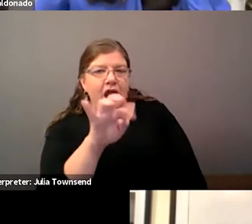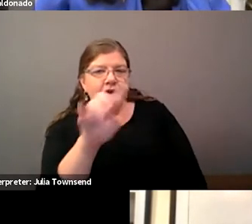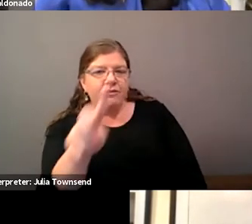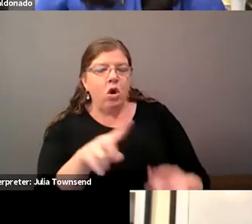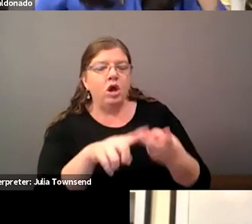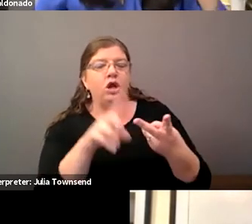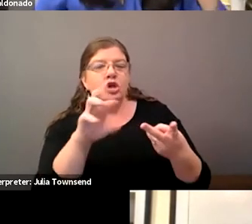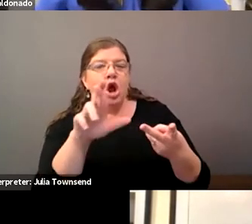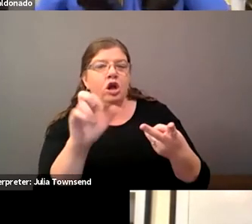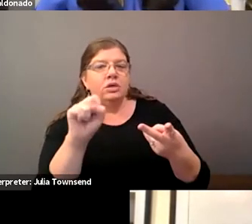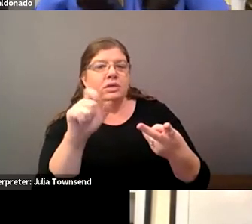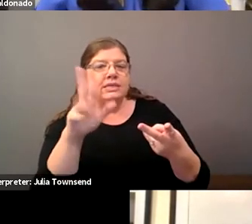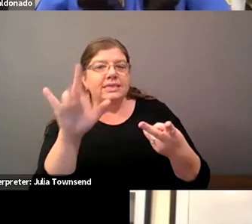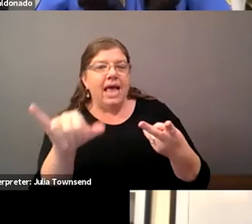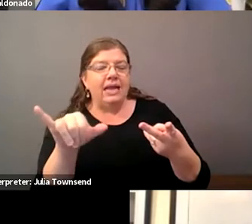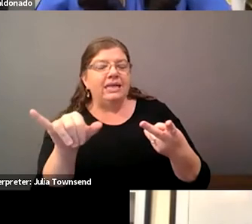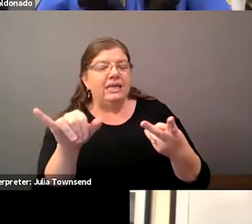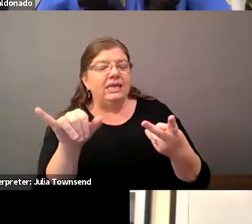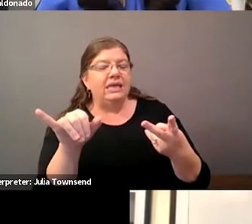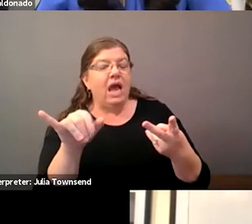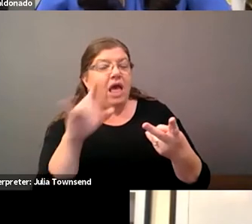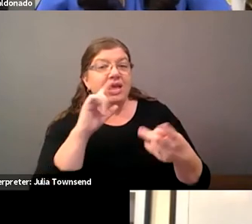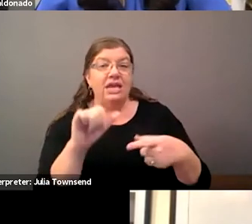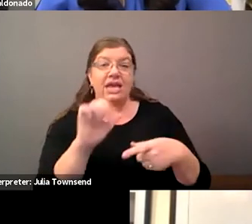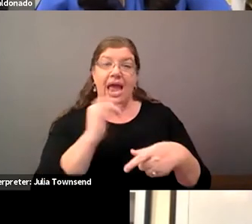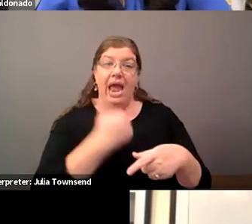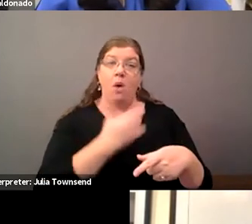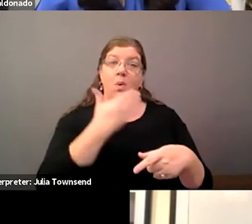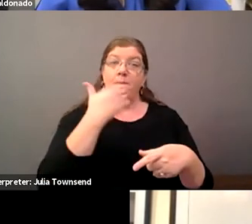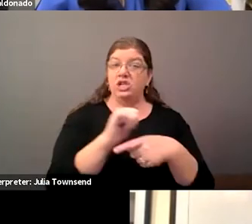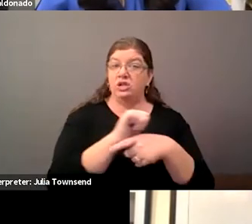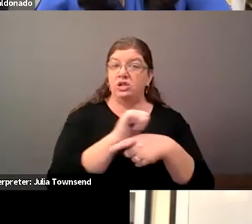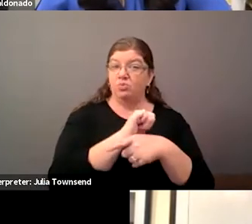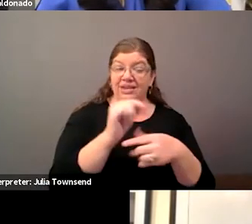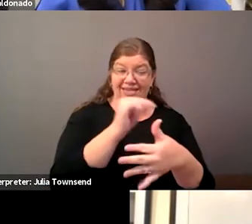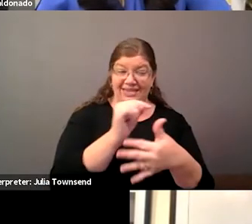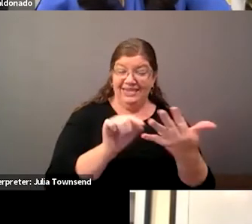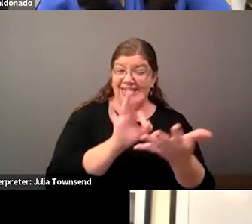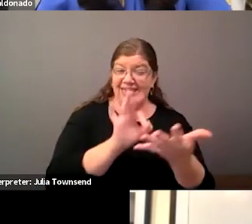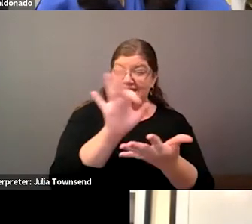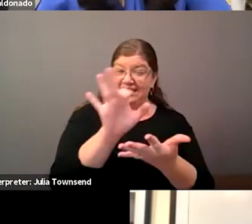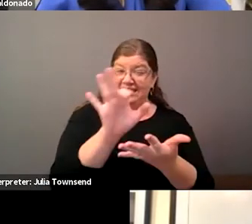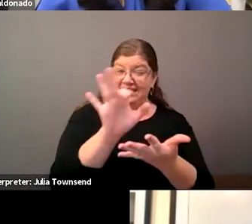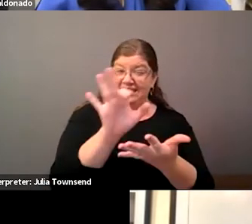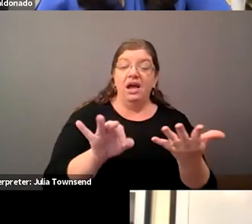practices i'm telling you about our best practices because these kids are all going to be